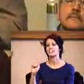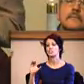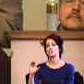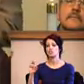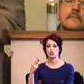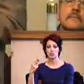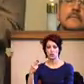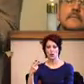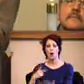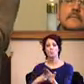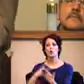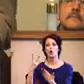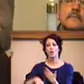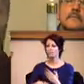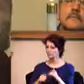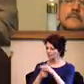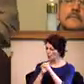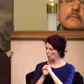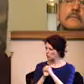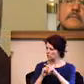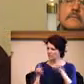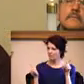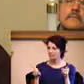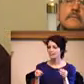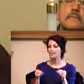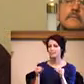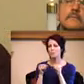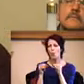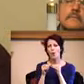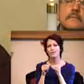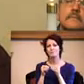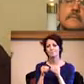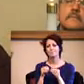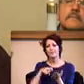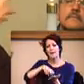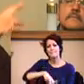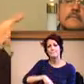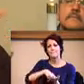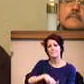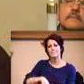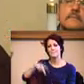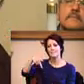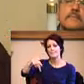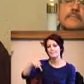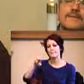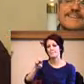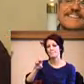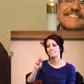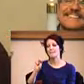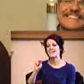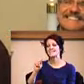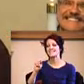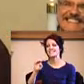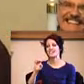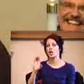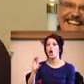we do it's a little bit more Pentecostal um I me we try but